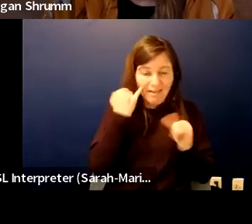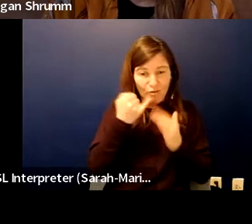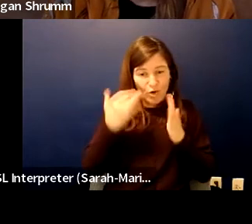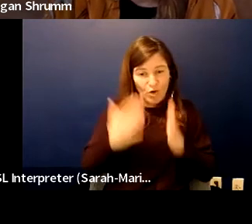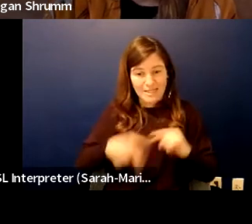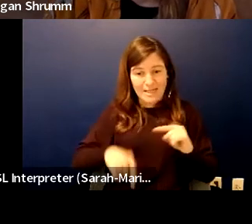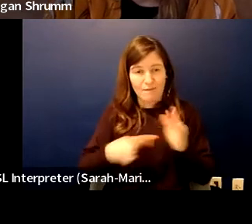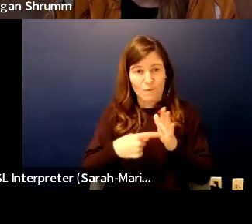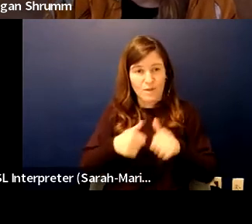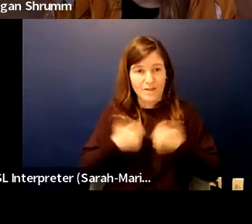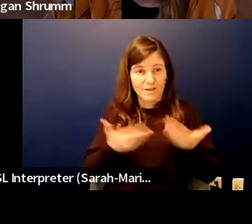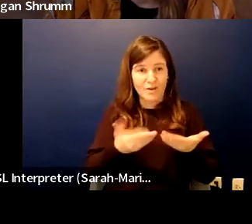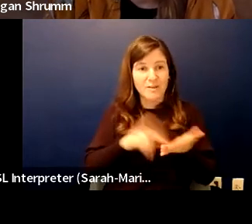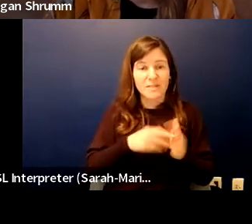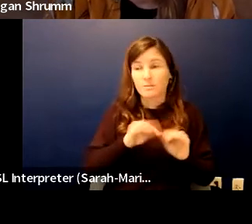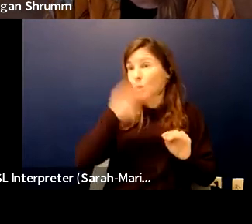here.